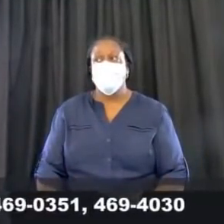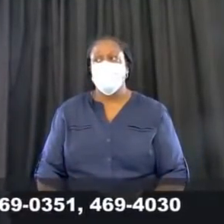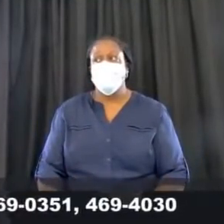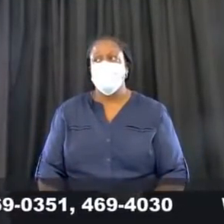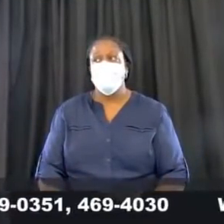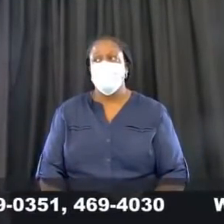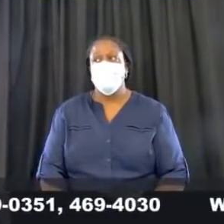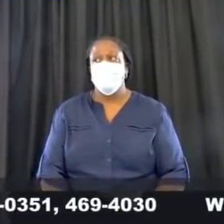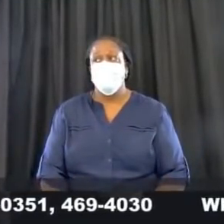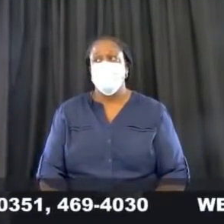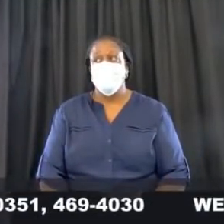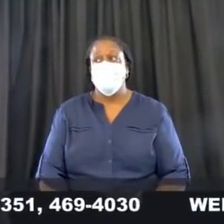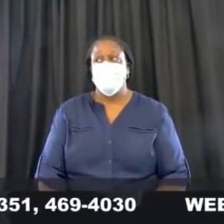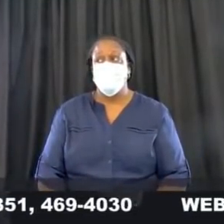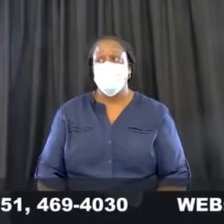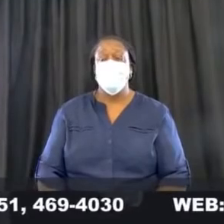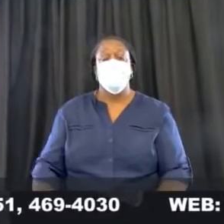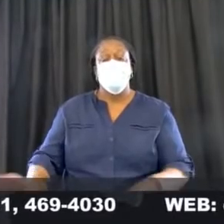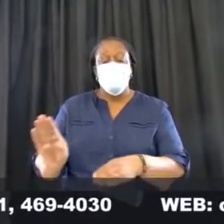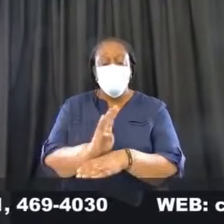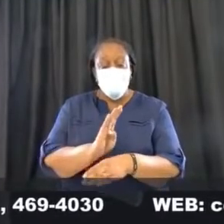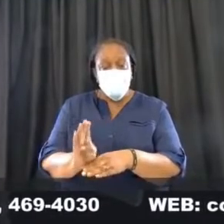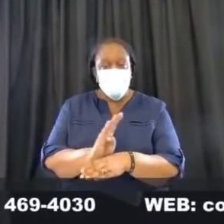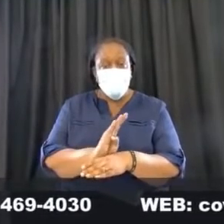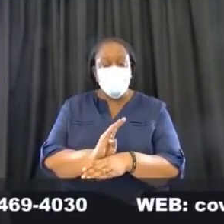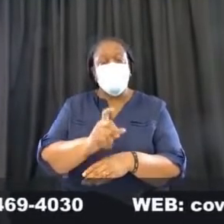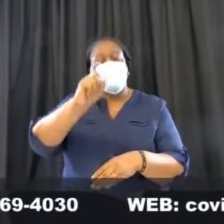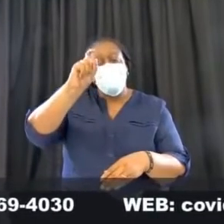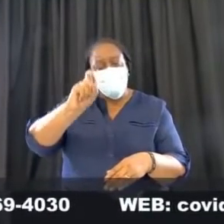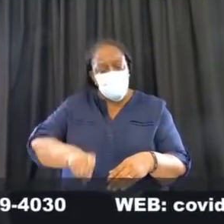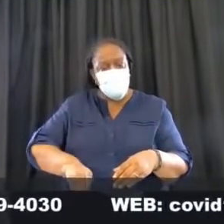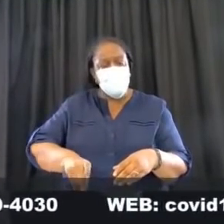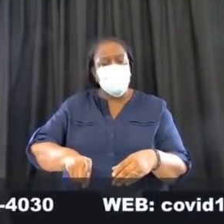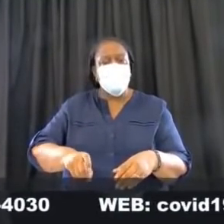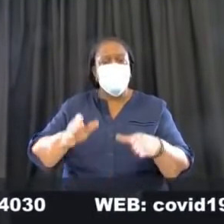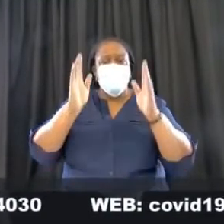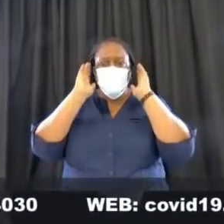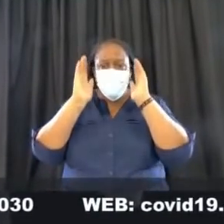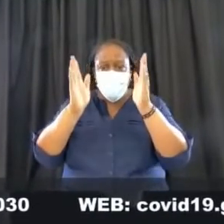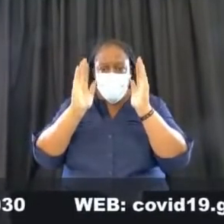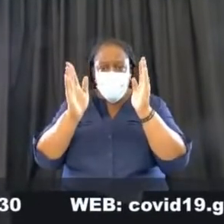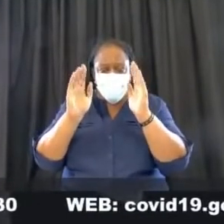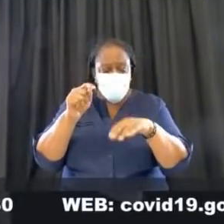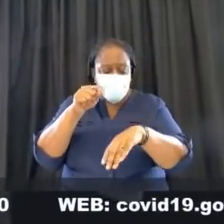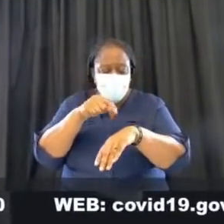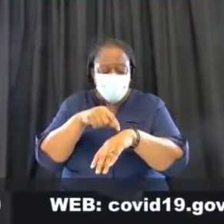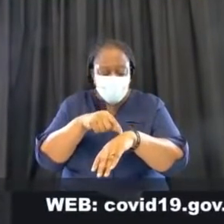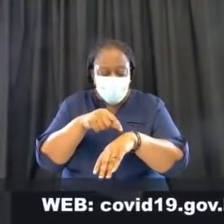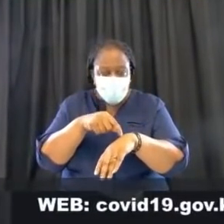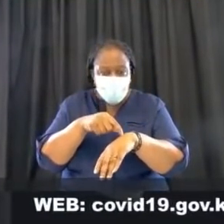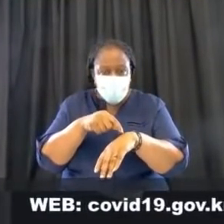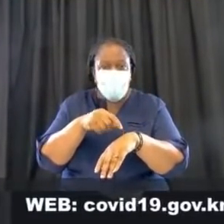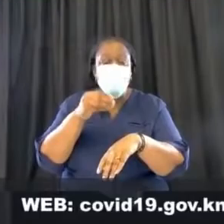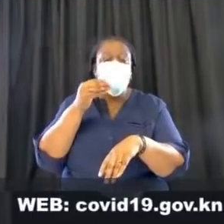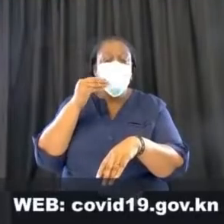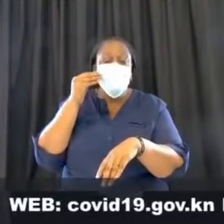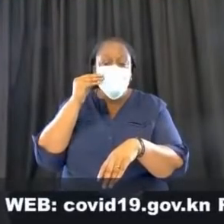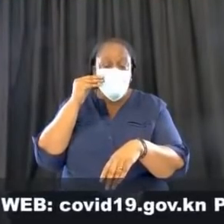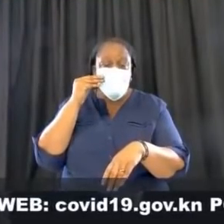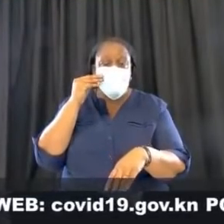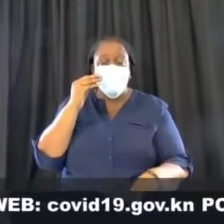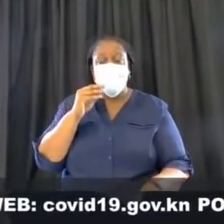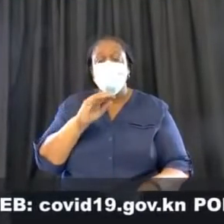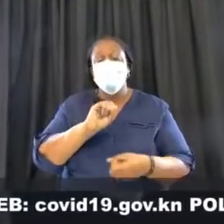manner as to ensure that the operating and closing hours allow sufficient time for all